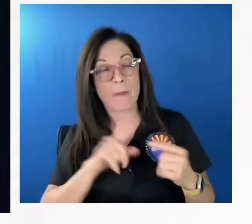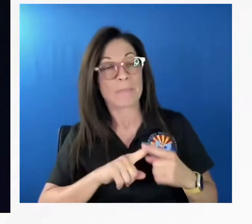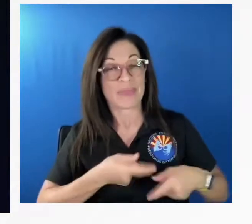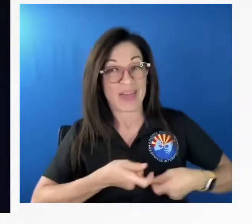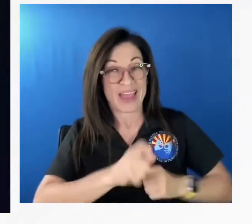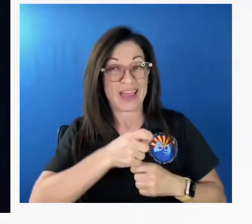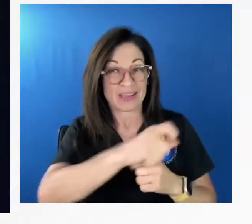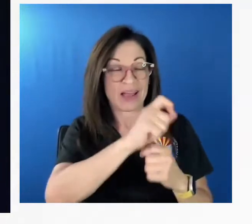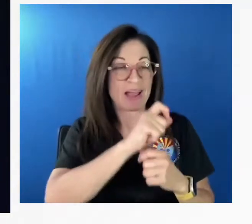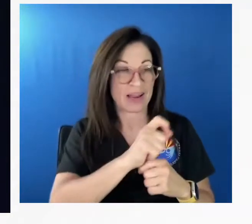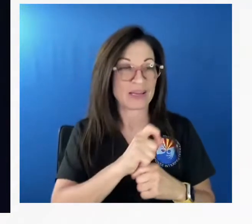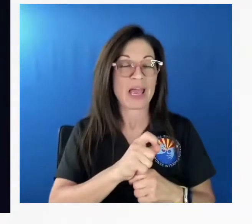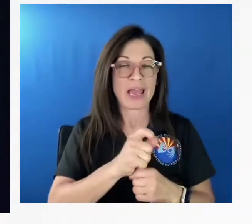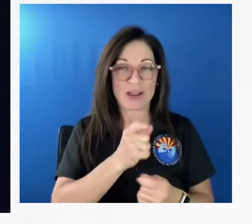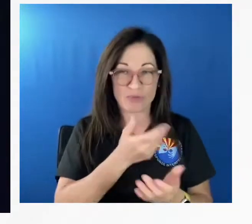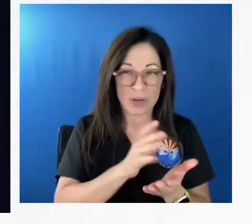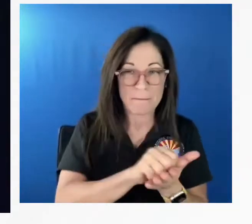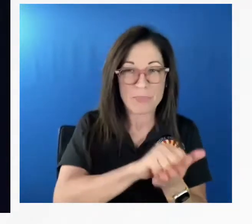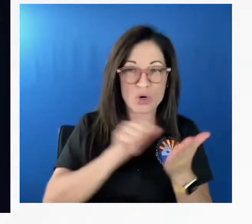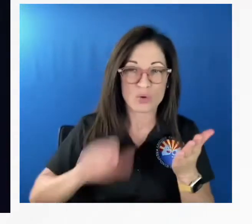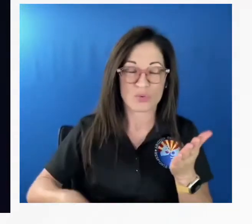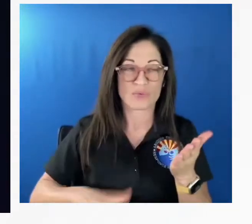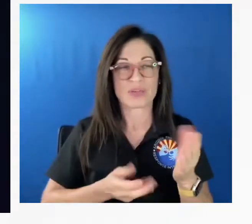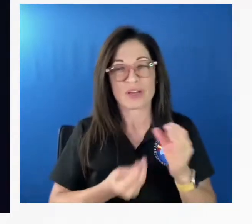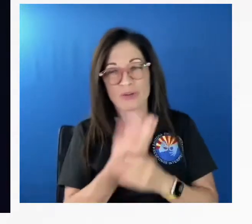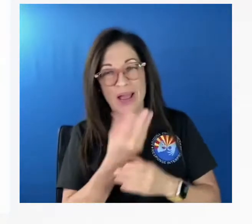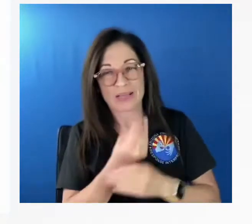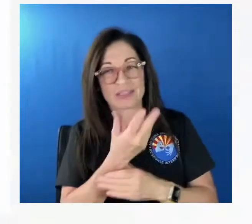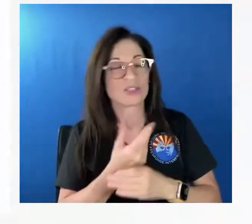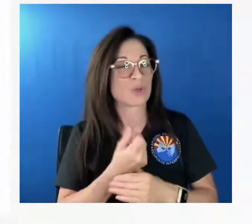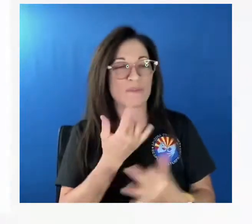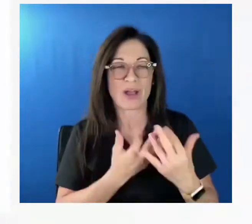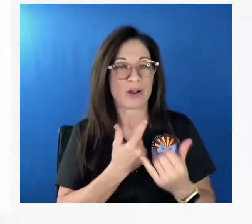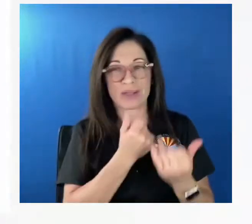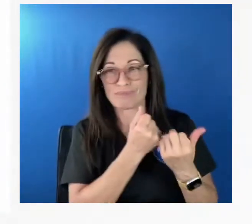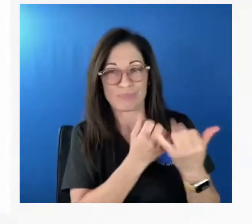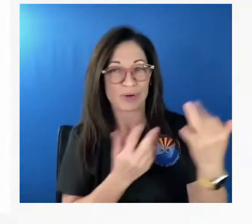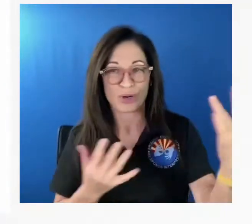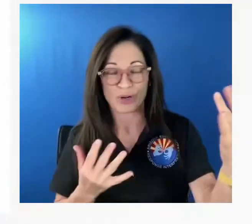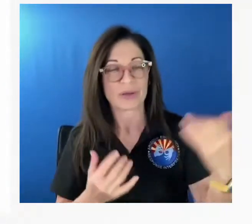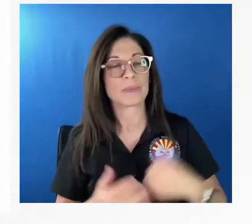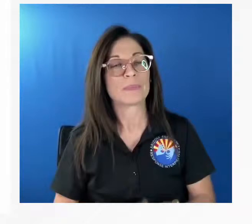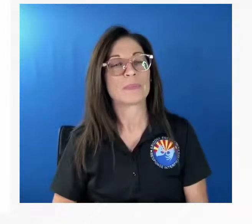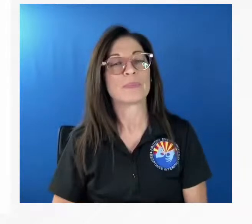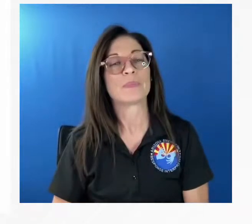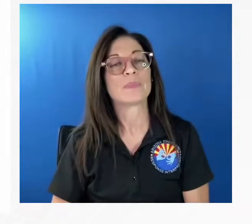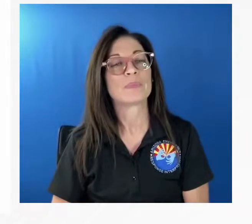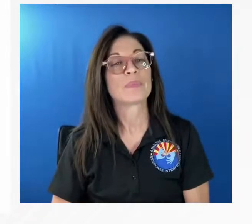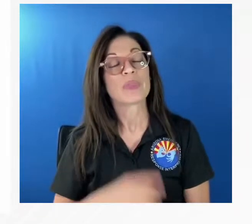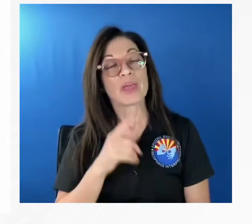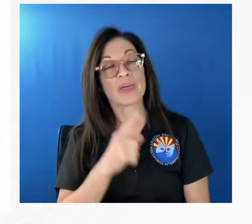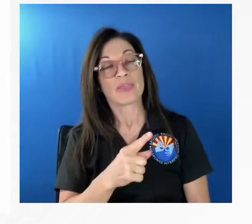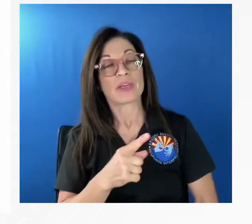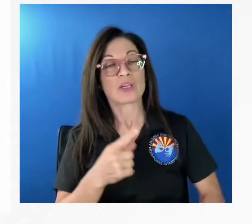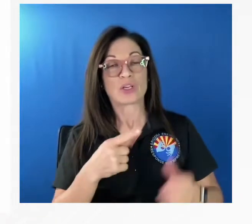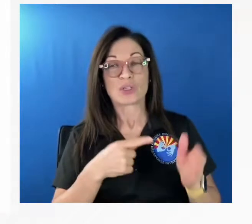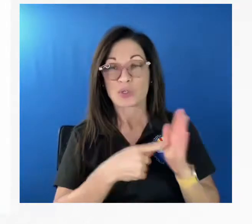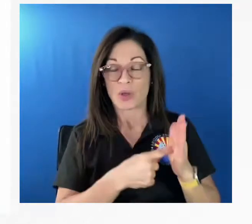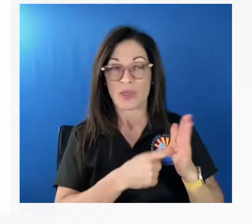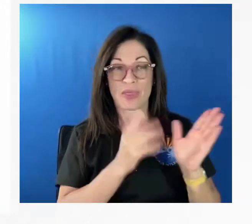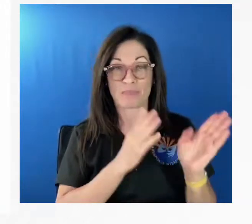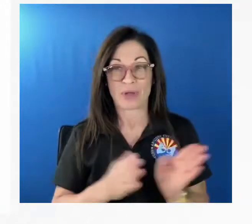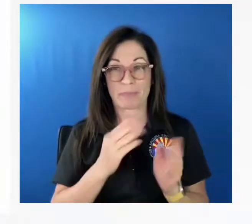the vegetation away. Next slide. And then these slides here kind of show you the prep that's being done on Mineral